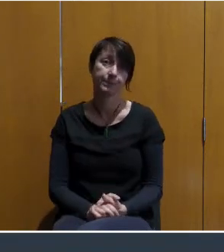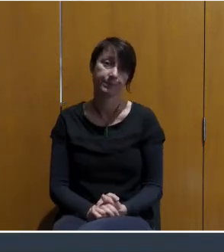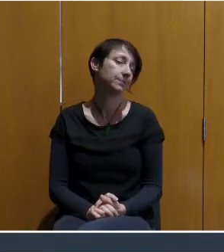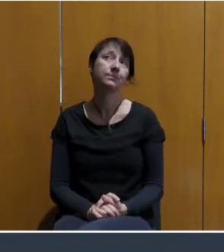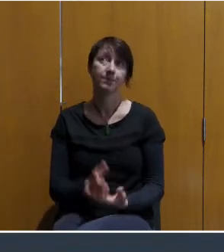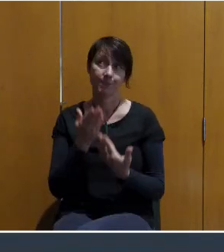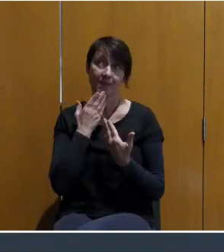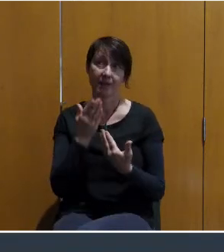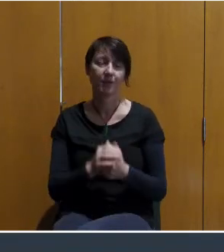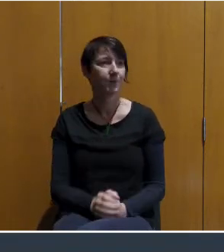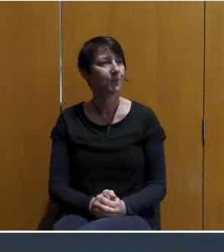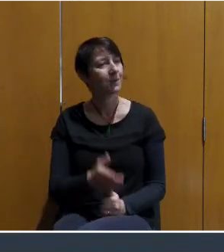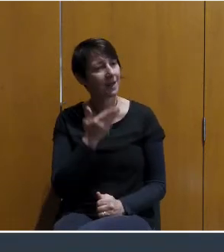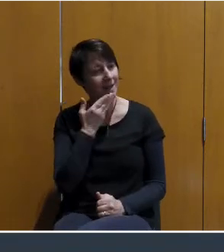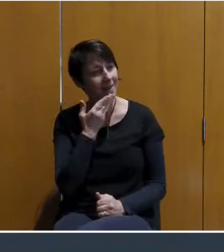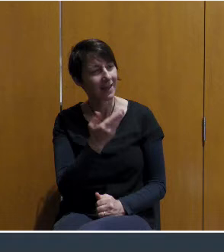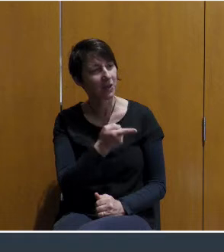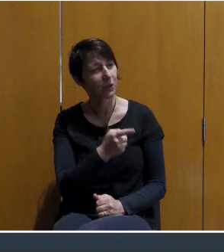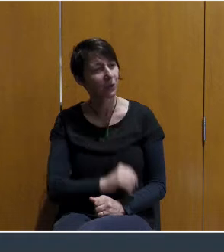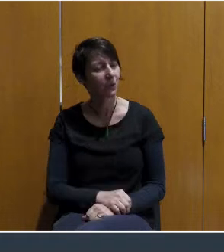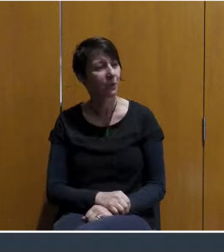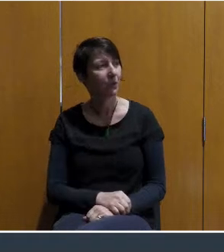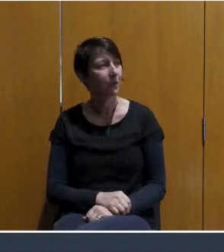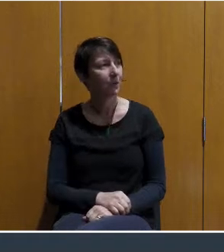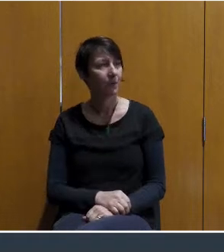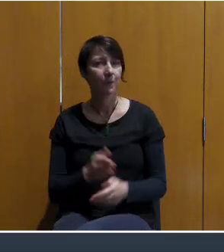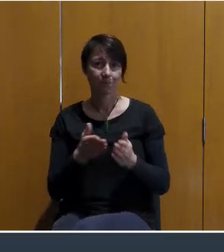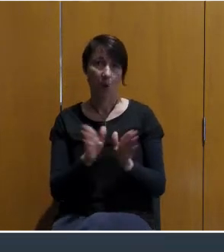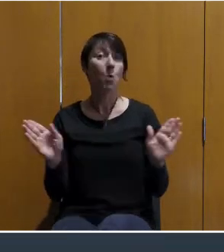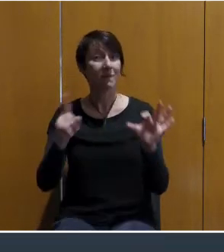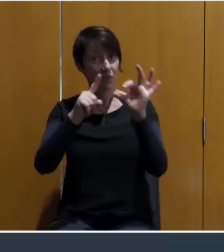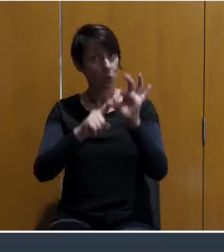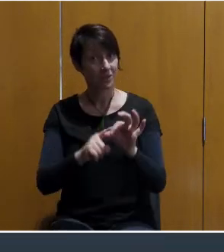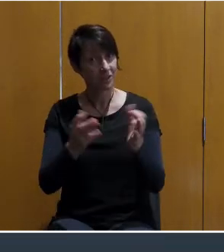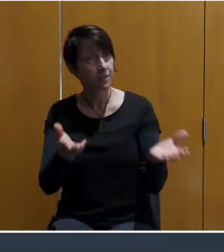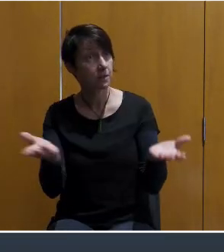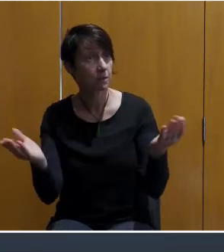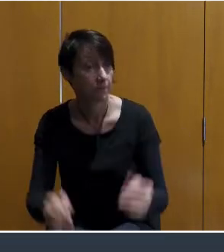Thank you very much. Thank you very much, Paddy. I'll just open up for any questions.